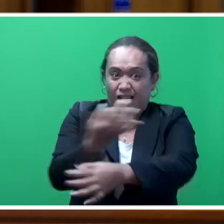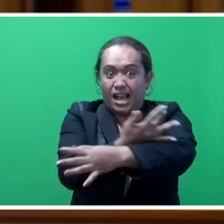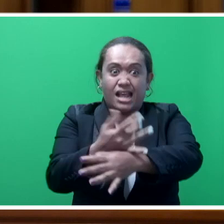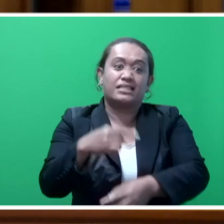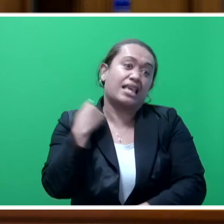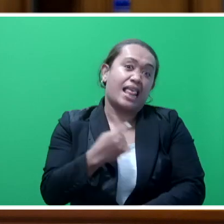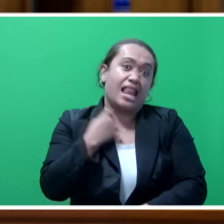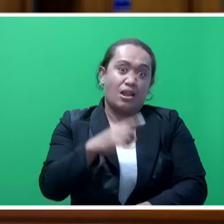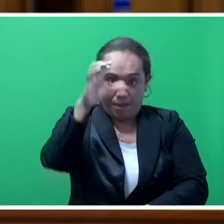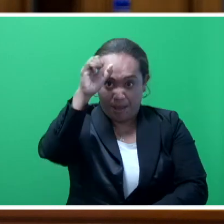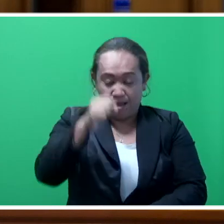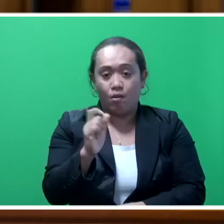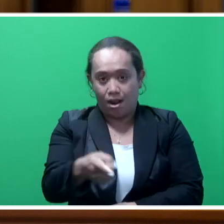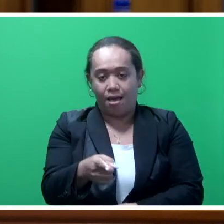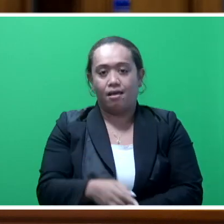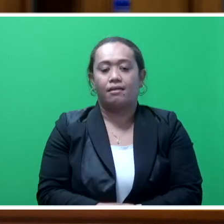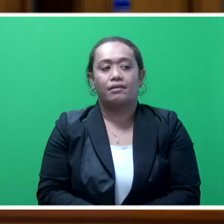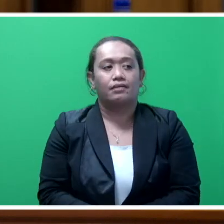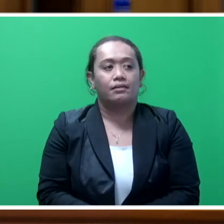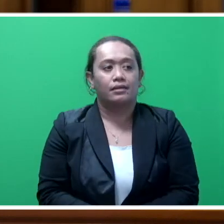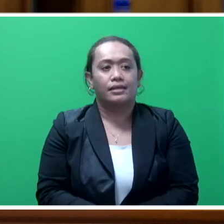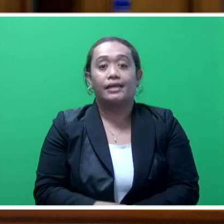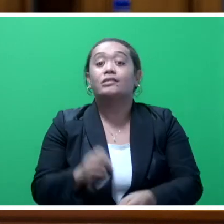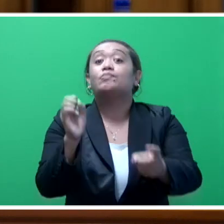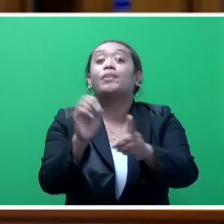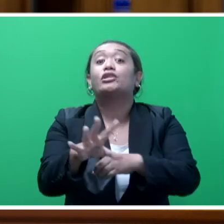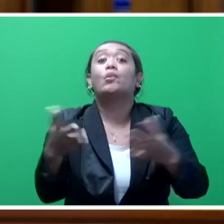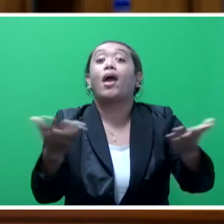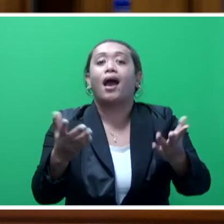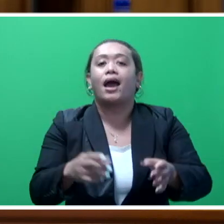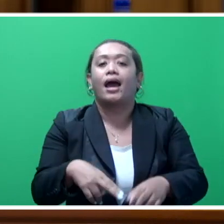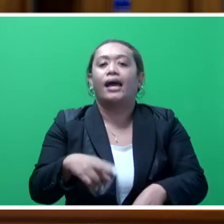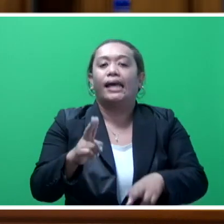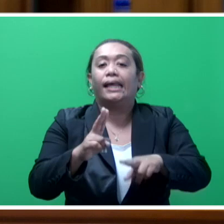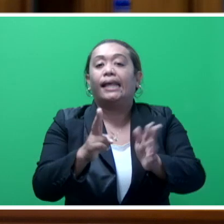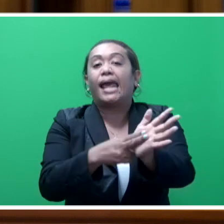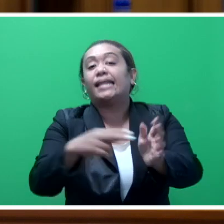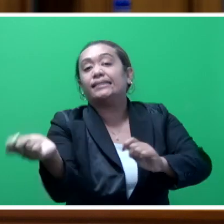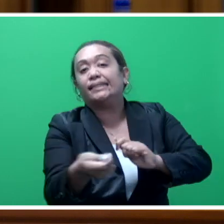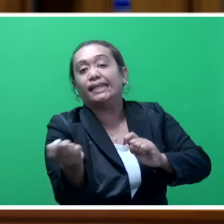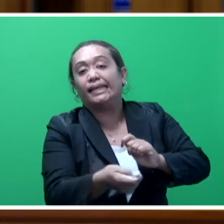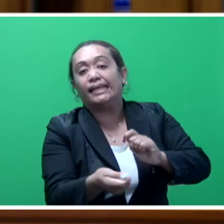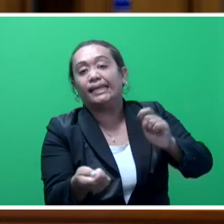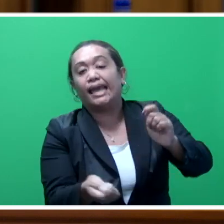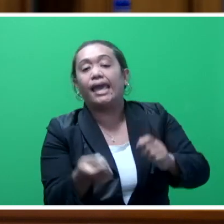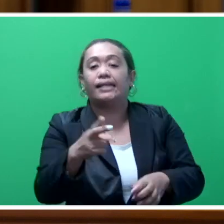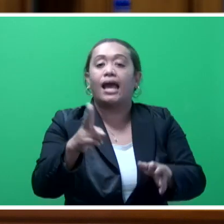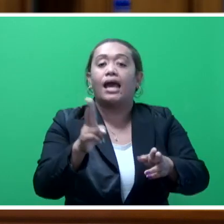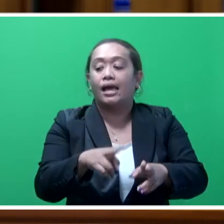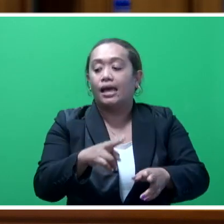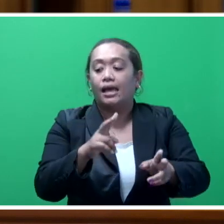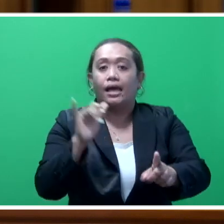of the Dalo farmers, especially in the Naitasiri, Namosi, and also Tailebu and Onuelebu